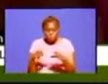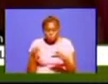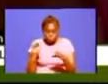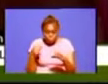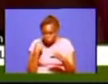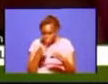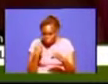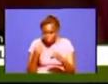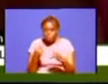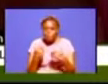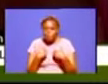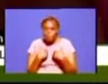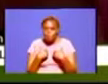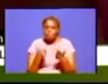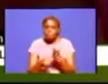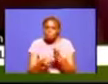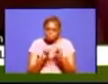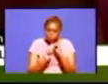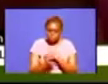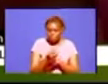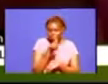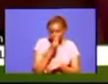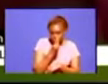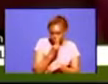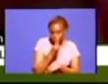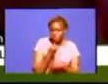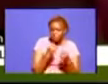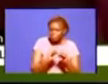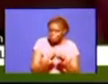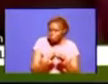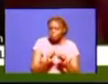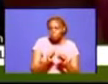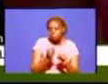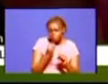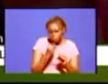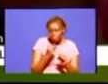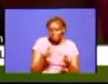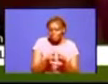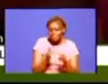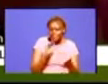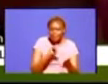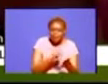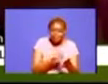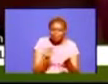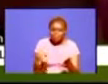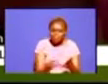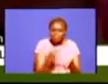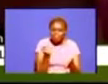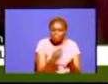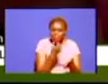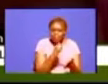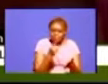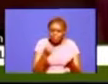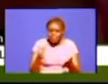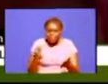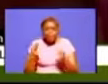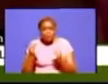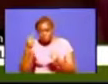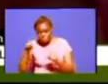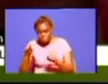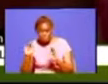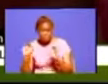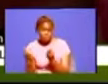troubles include access to food, thus they cannot gain, be trapped into a high monthly subscription. Thus,